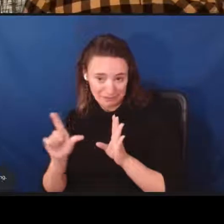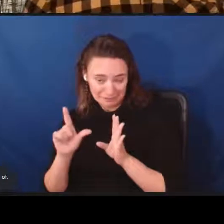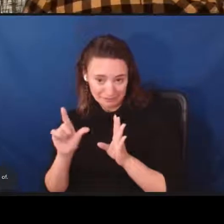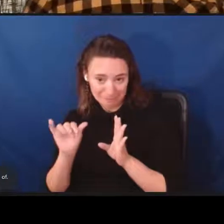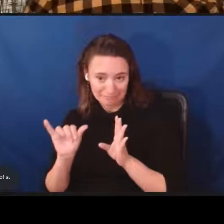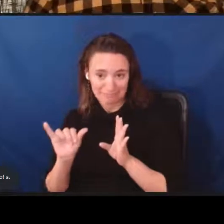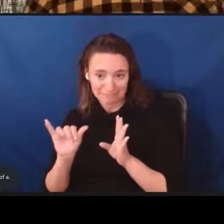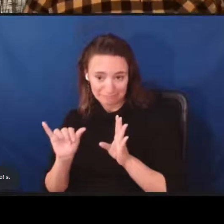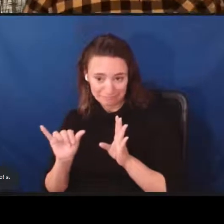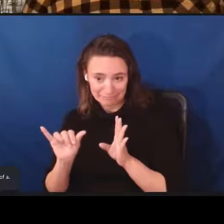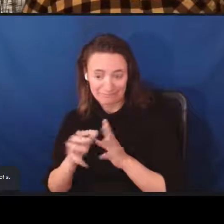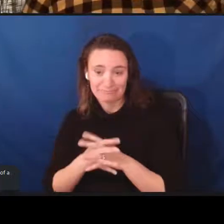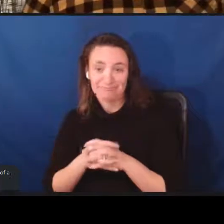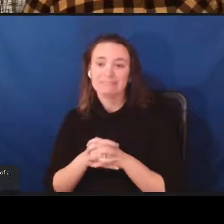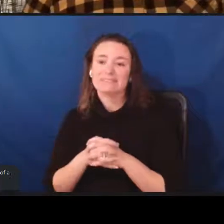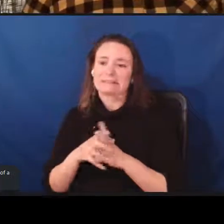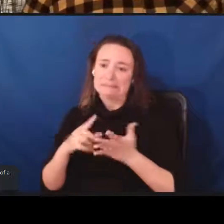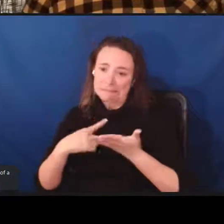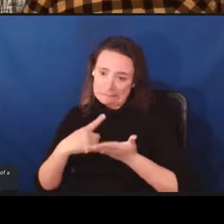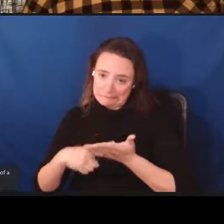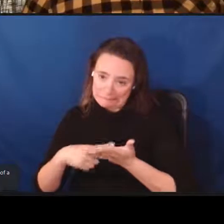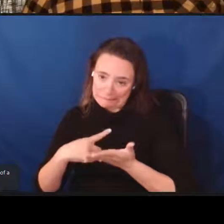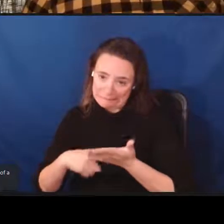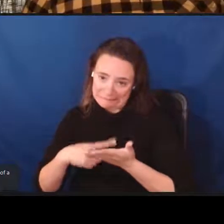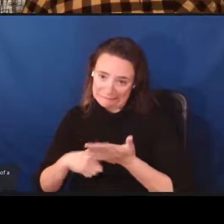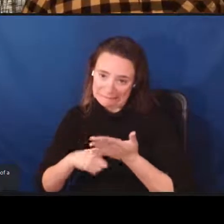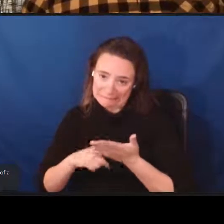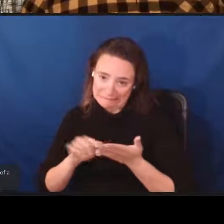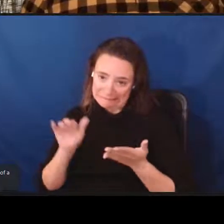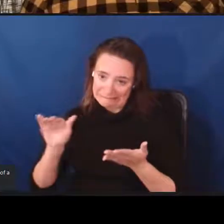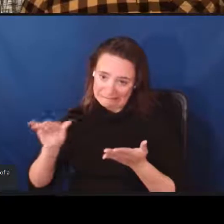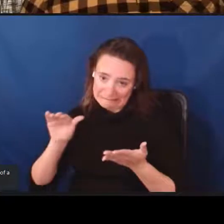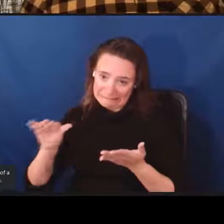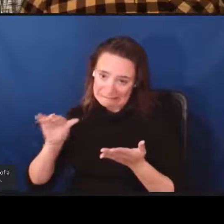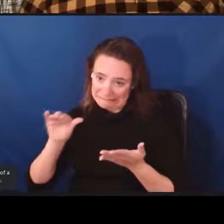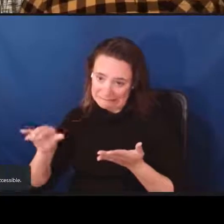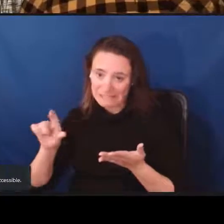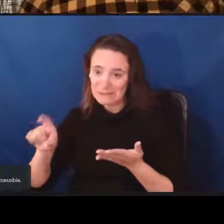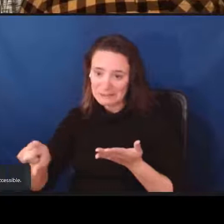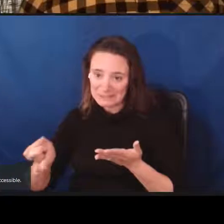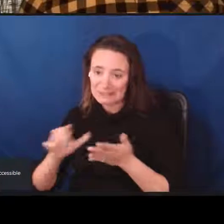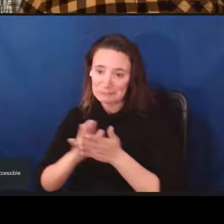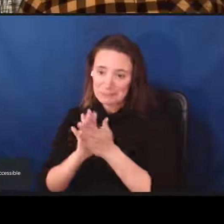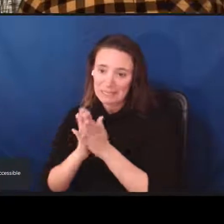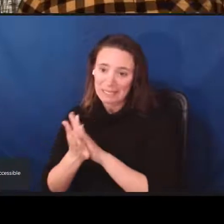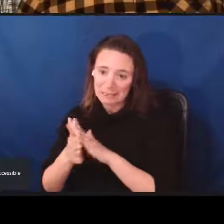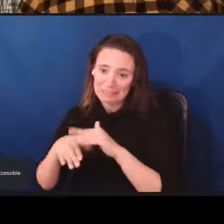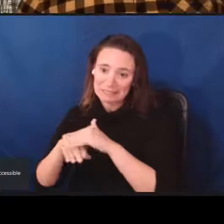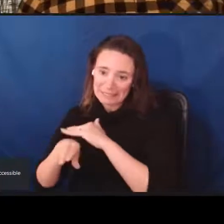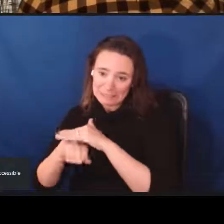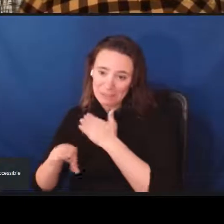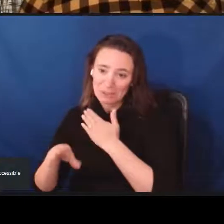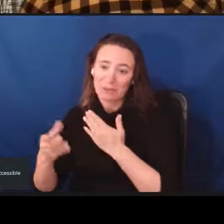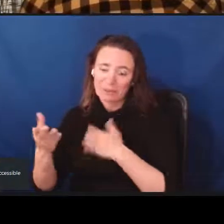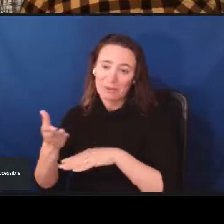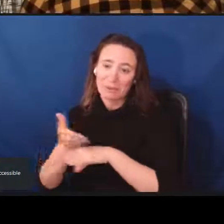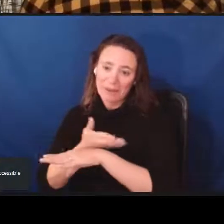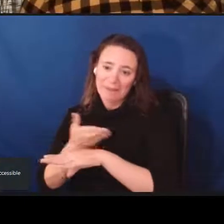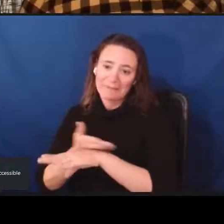a discussion about the need to make it accessible when they were renovating the front